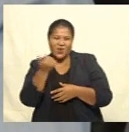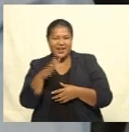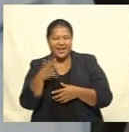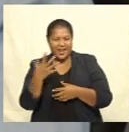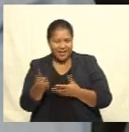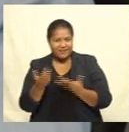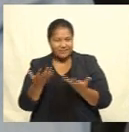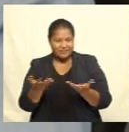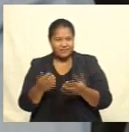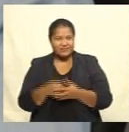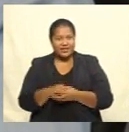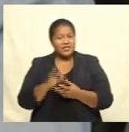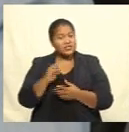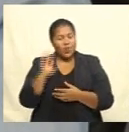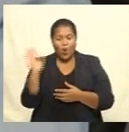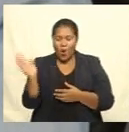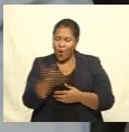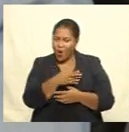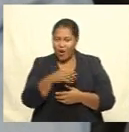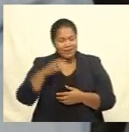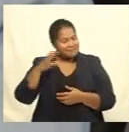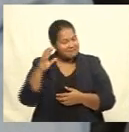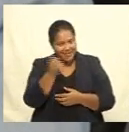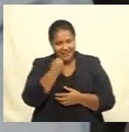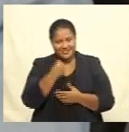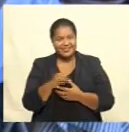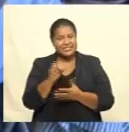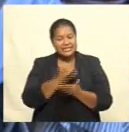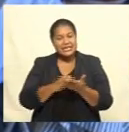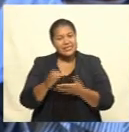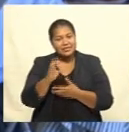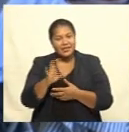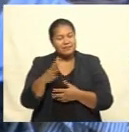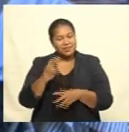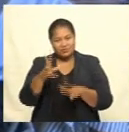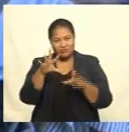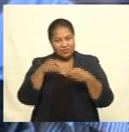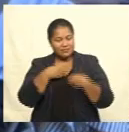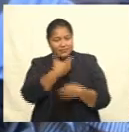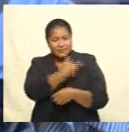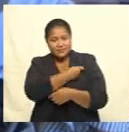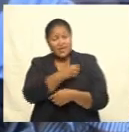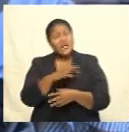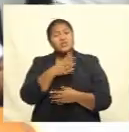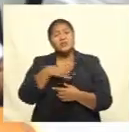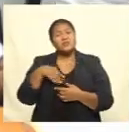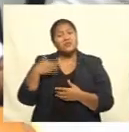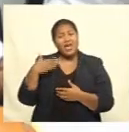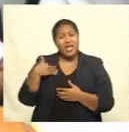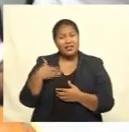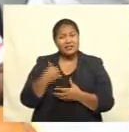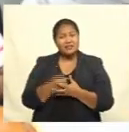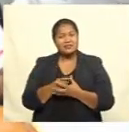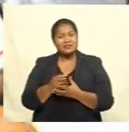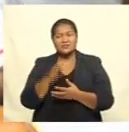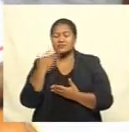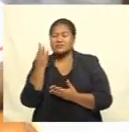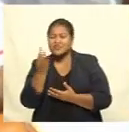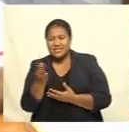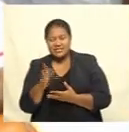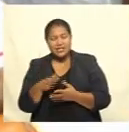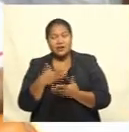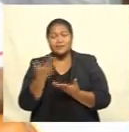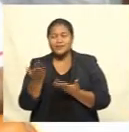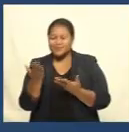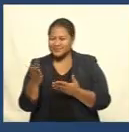single person in Fiji, citizens and residents alike. The Ministry of Health has repeatedly stressed that getting vaccinated is important.